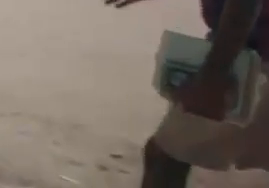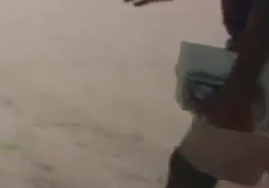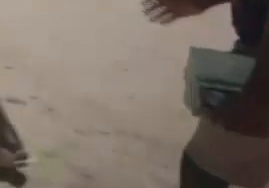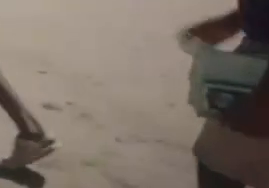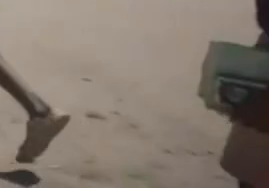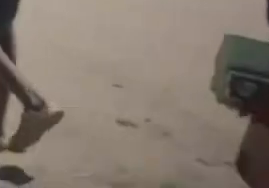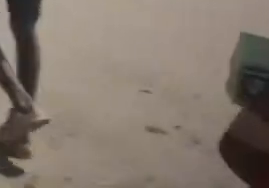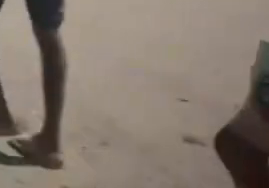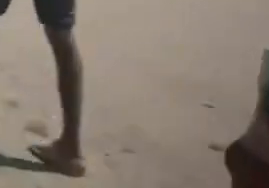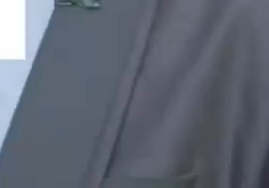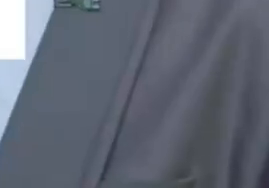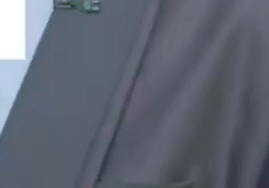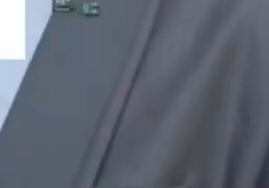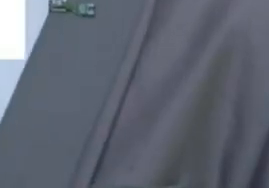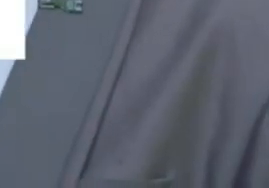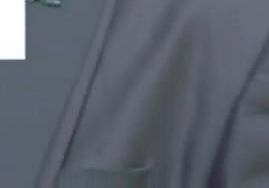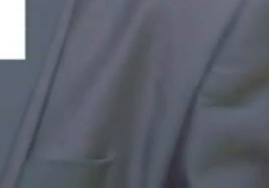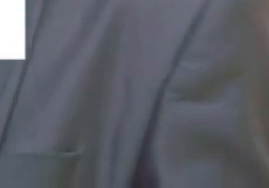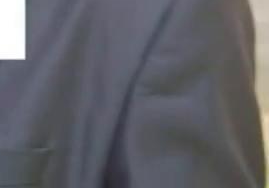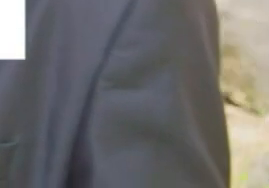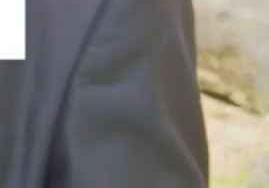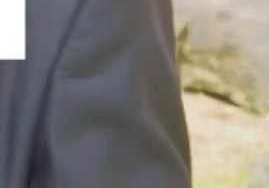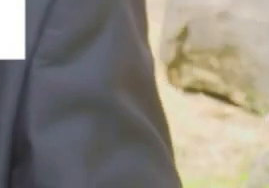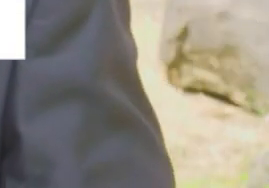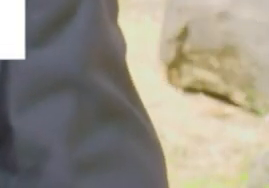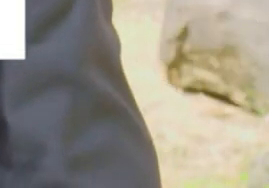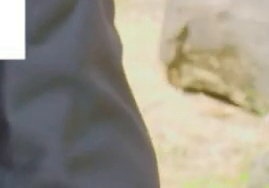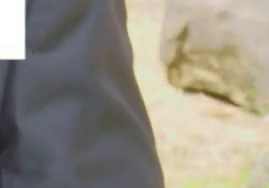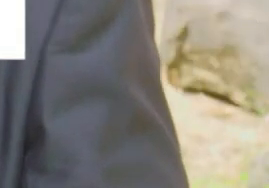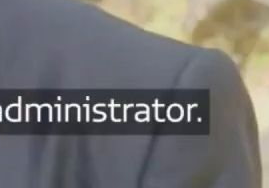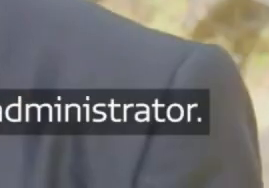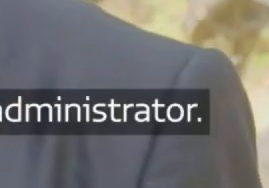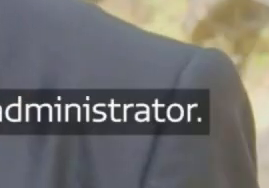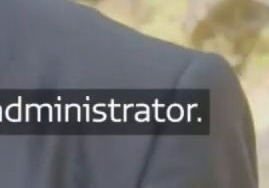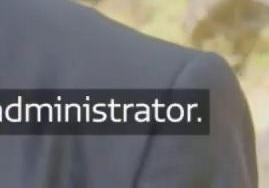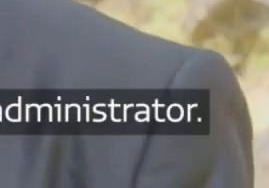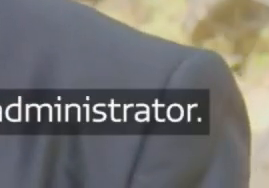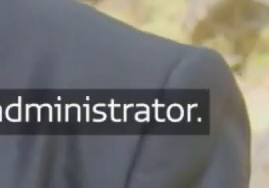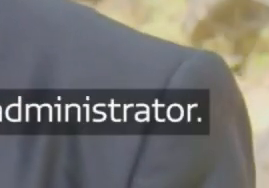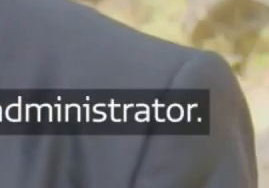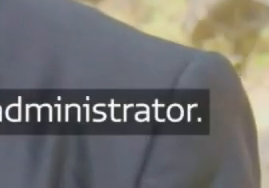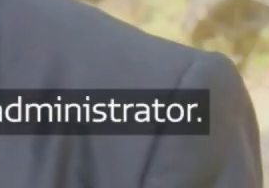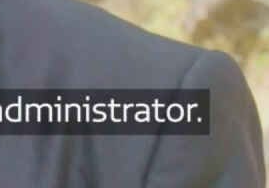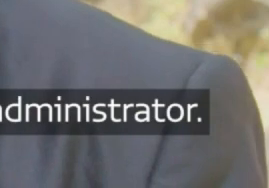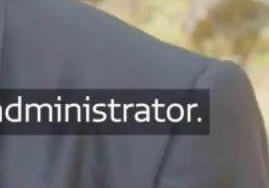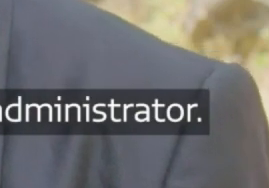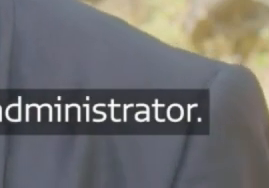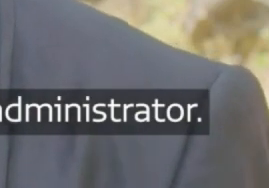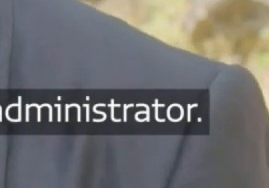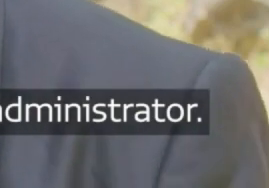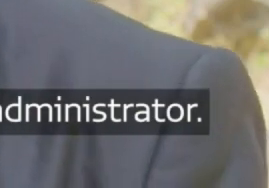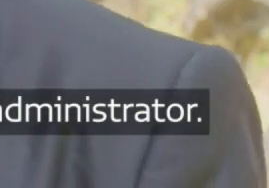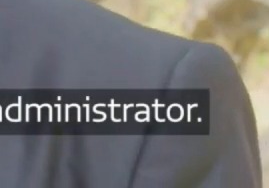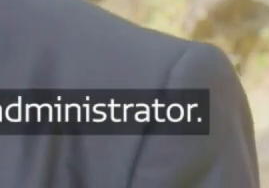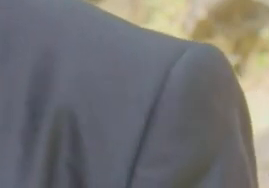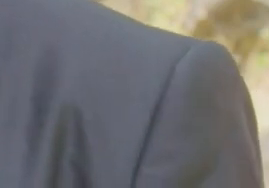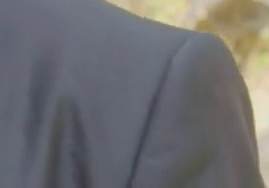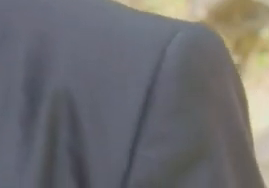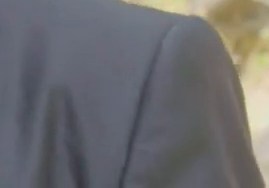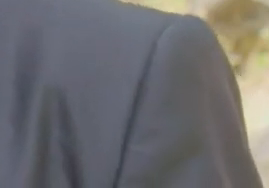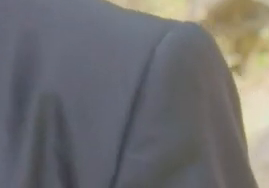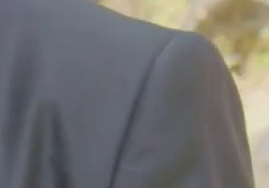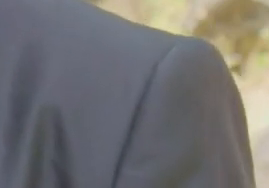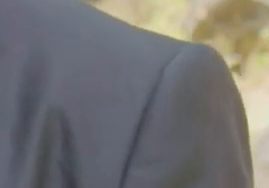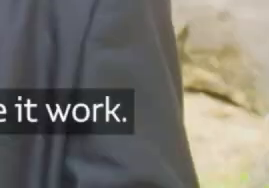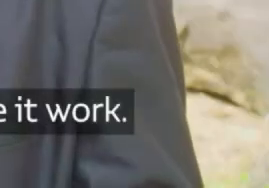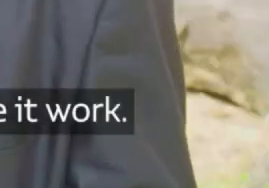to be planned jointly. Partnership cannot be overemphasized. So you may not be a health person, but you may be an administrator, you may